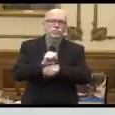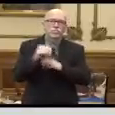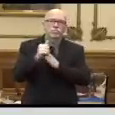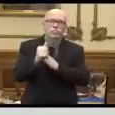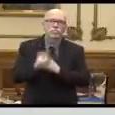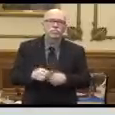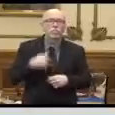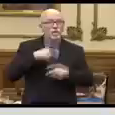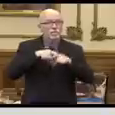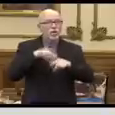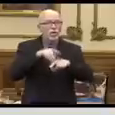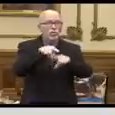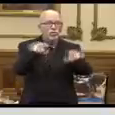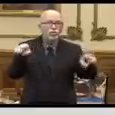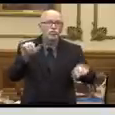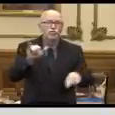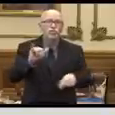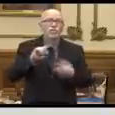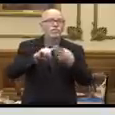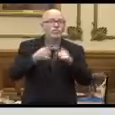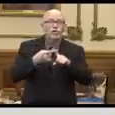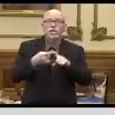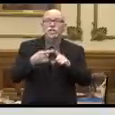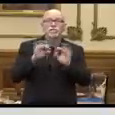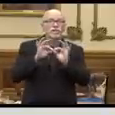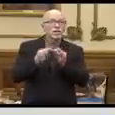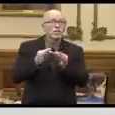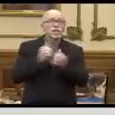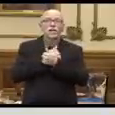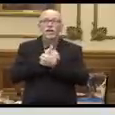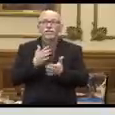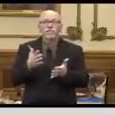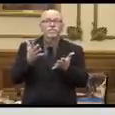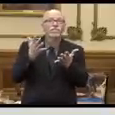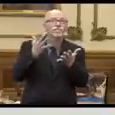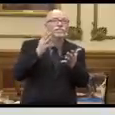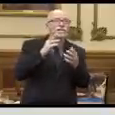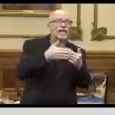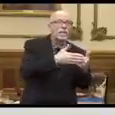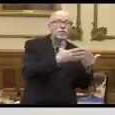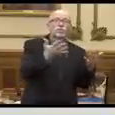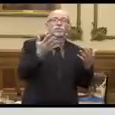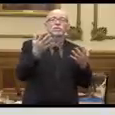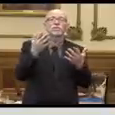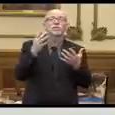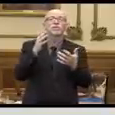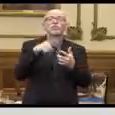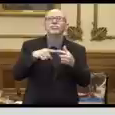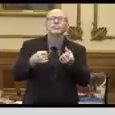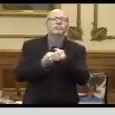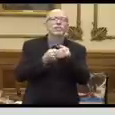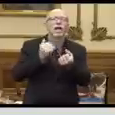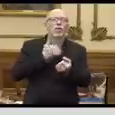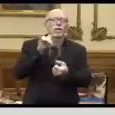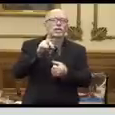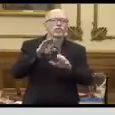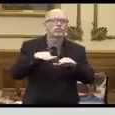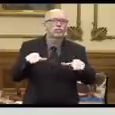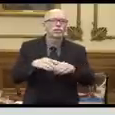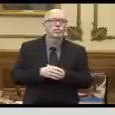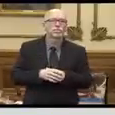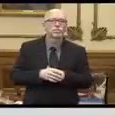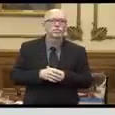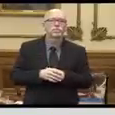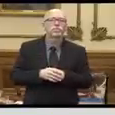depend on you, our friends, loved ones, neighbors, to stand up for Indiana's children. Compared